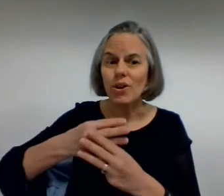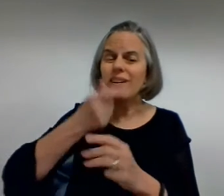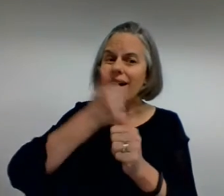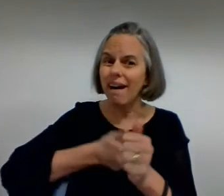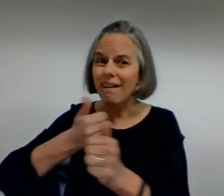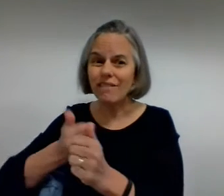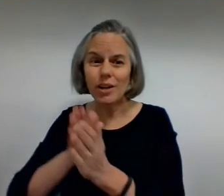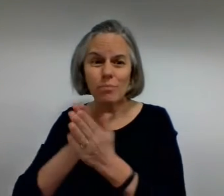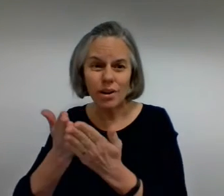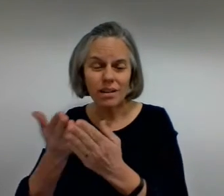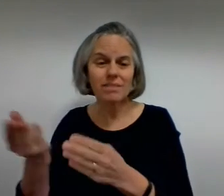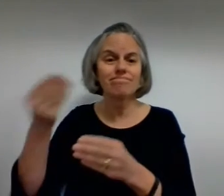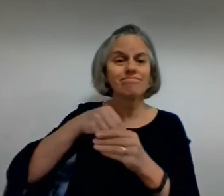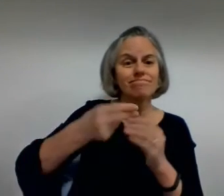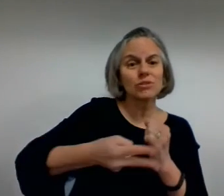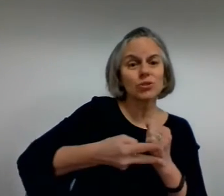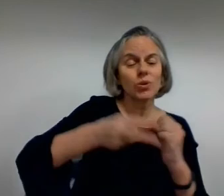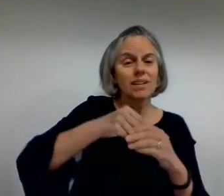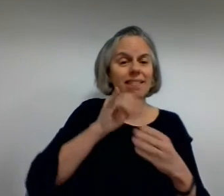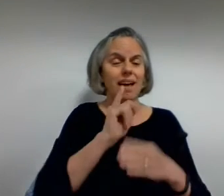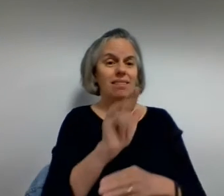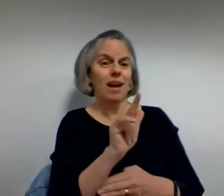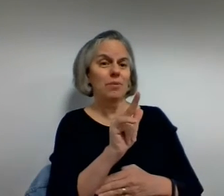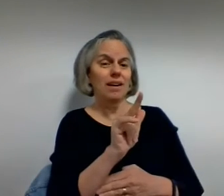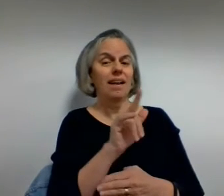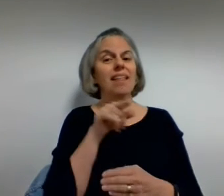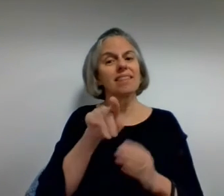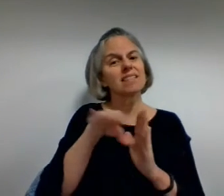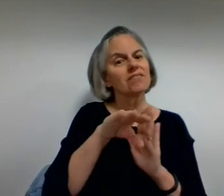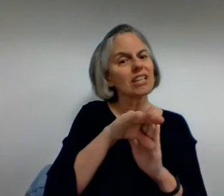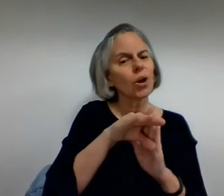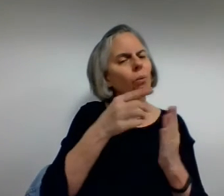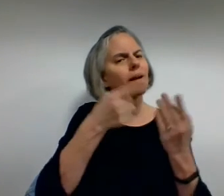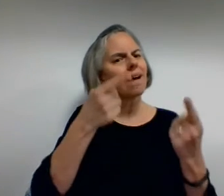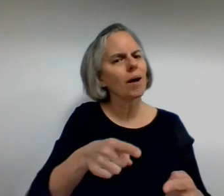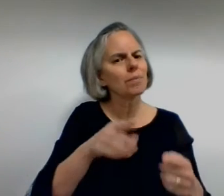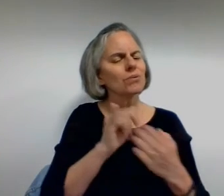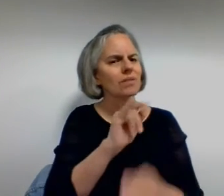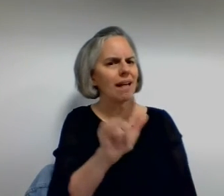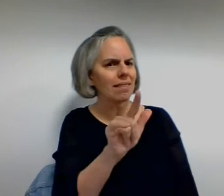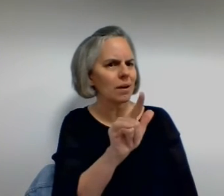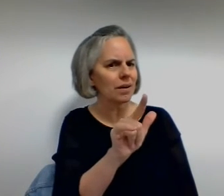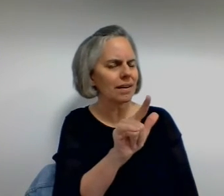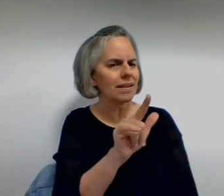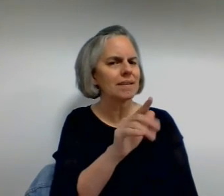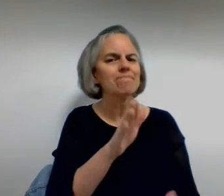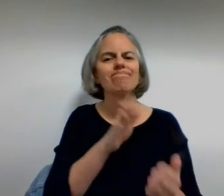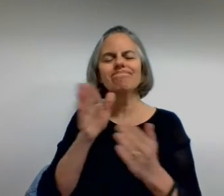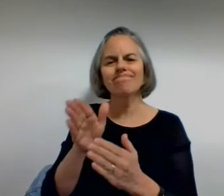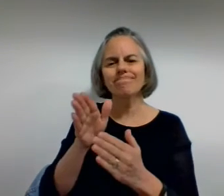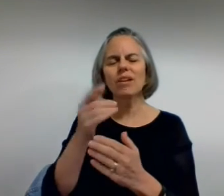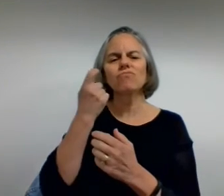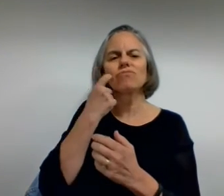video about what happened to it. So why don't we have it today? So that's about what happened to it. And then recently,